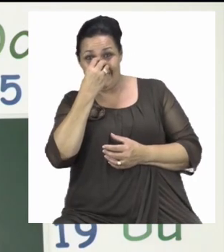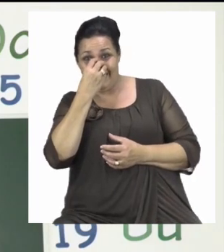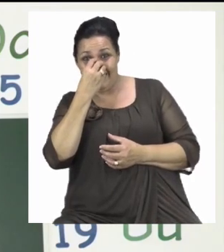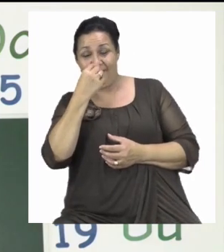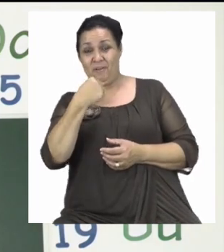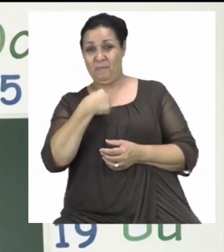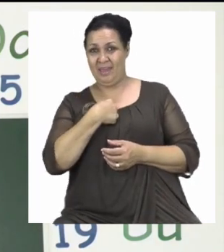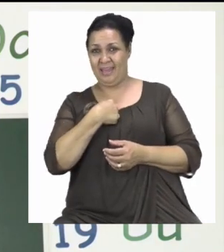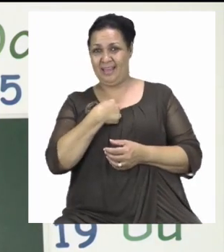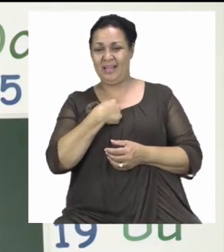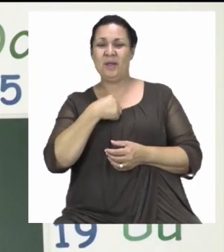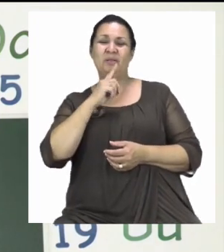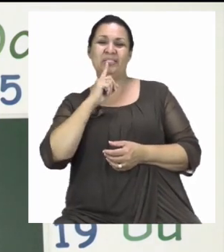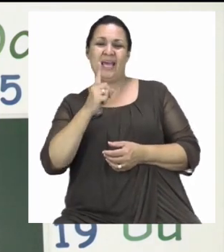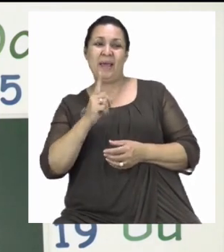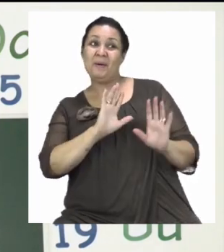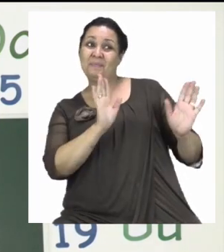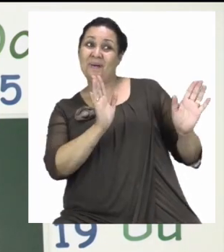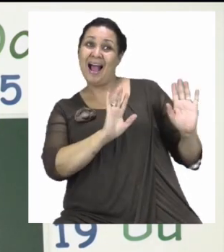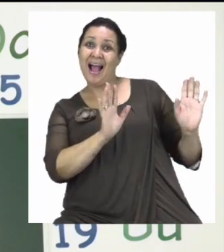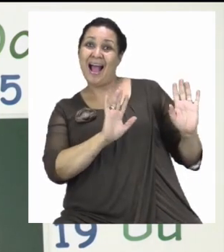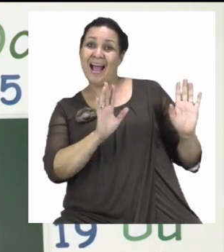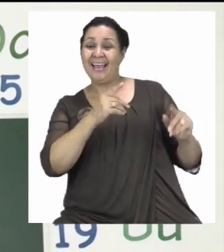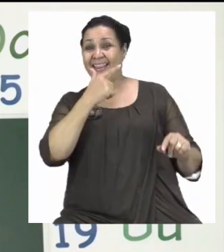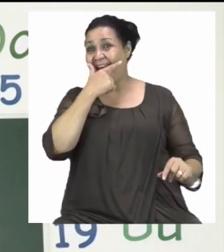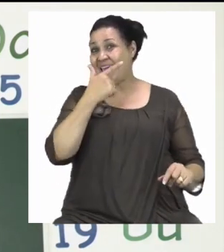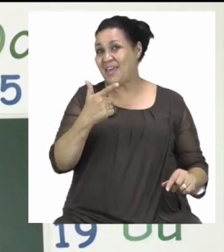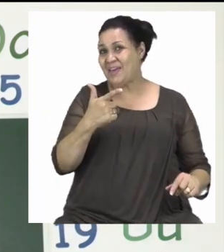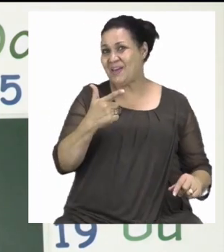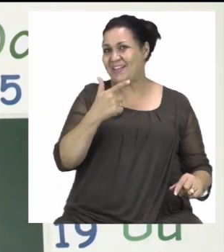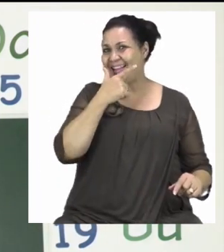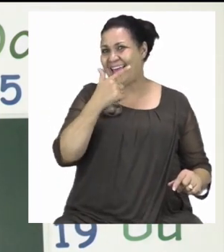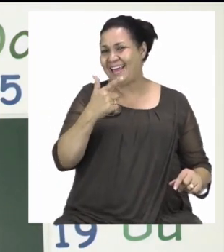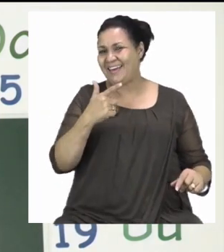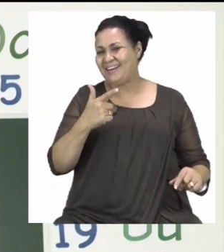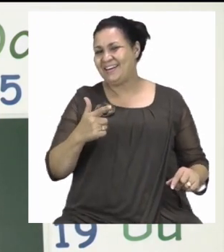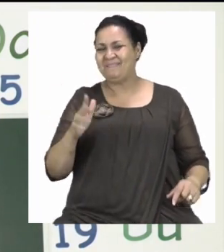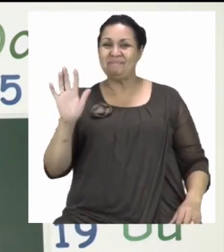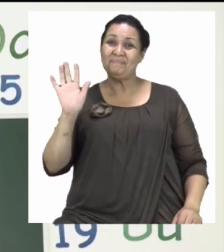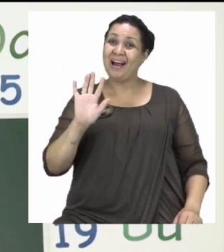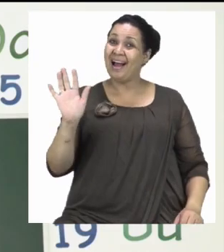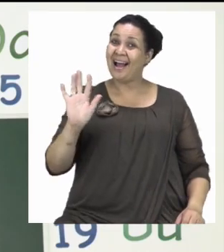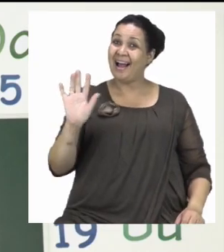I, we would like to say thank you so much and